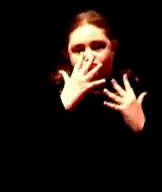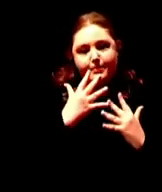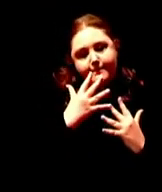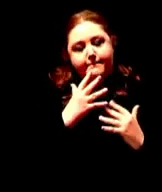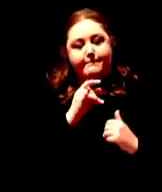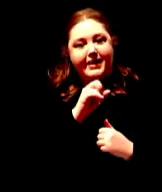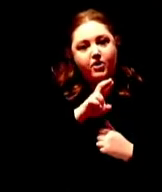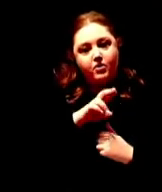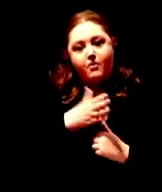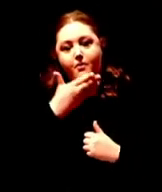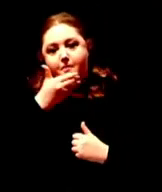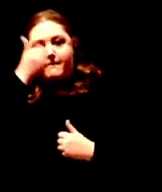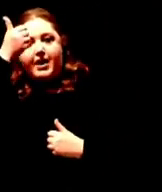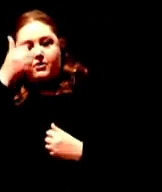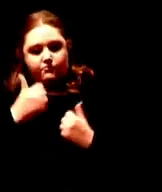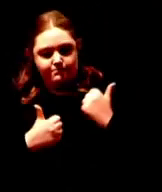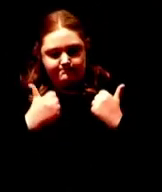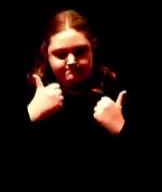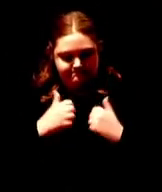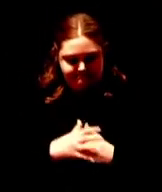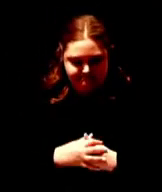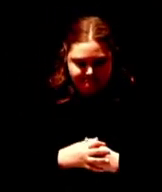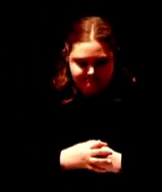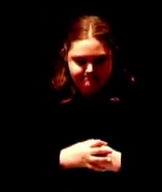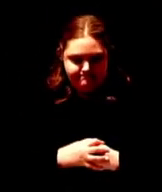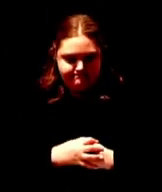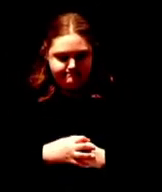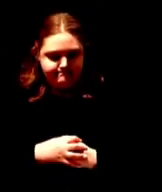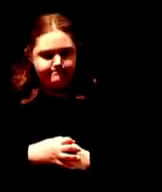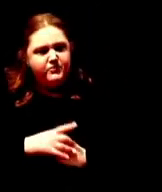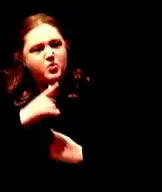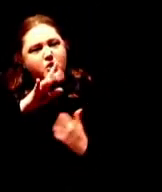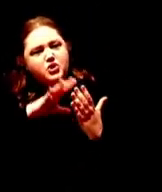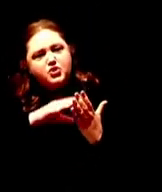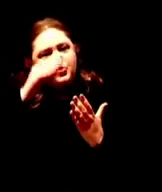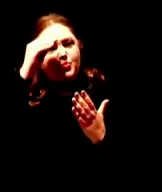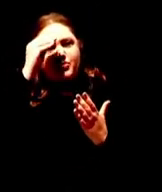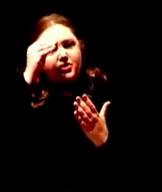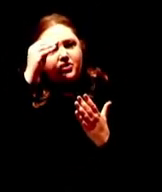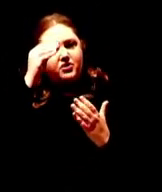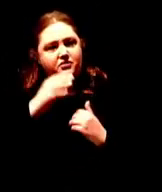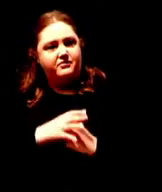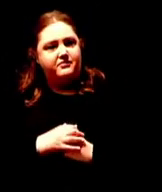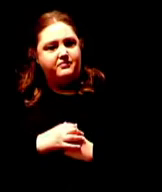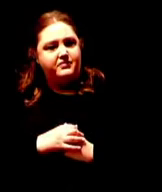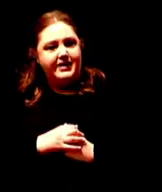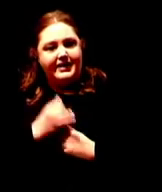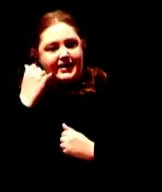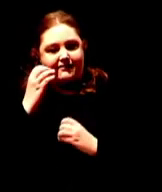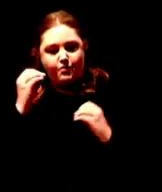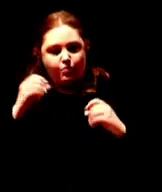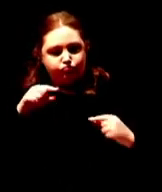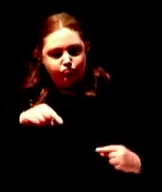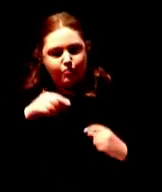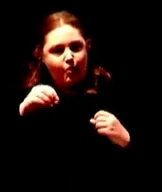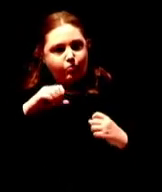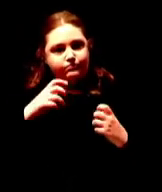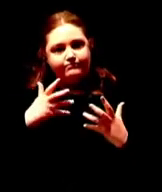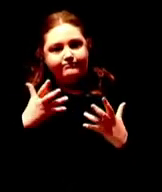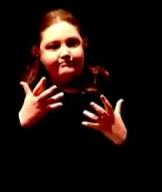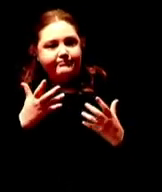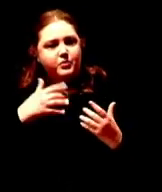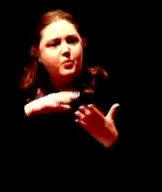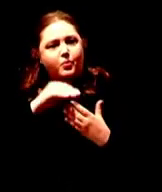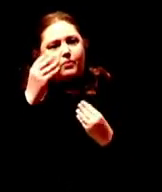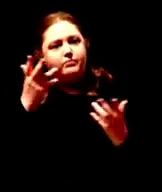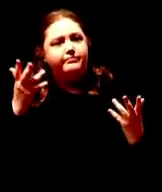challenges, struggle, or difficult times? And what did you learn you would not have learned without this disruption? As